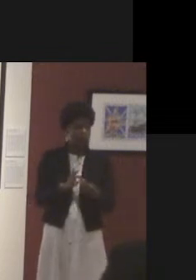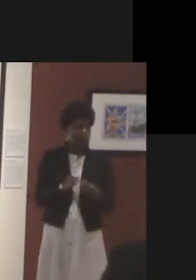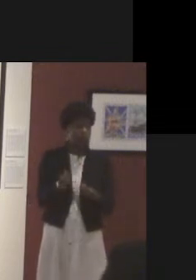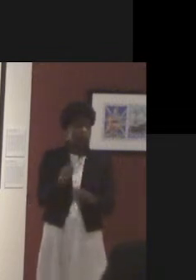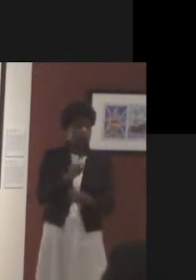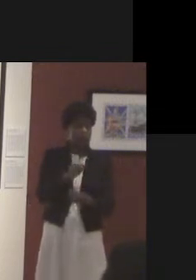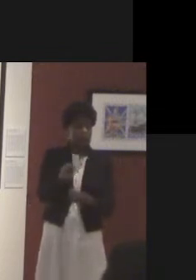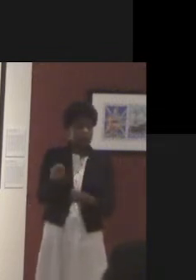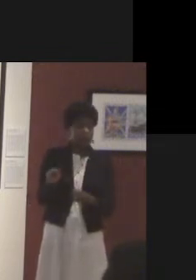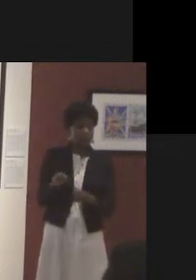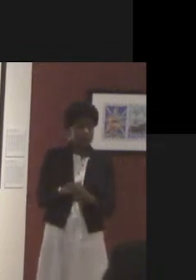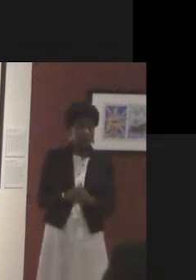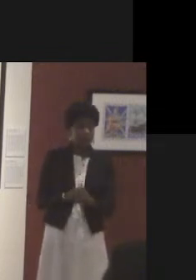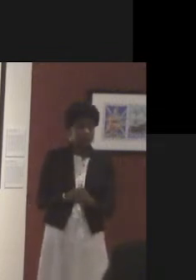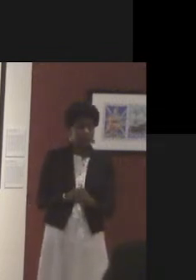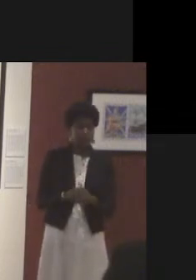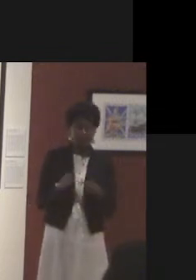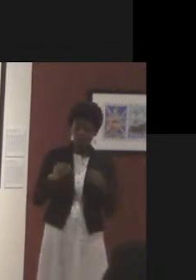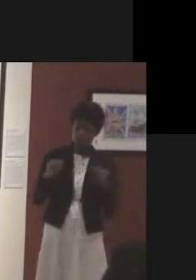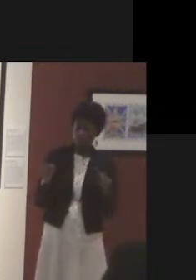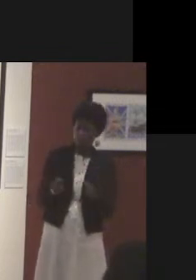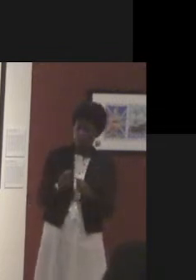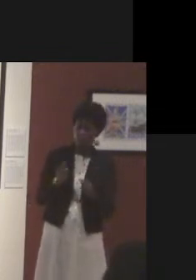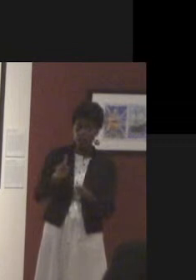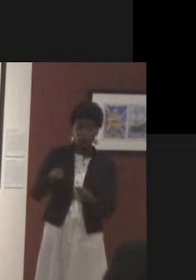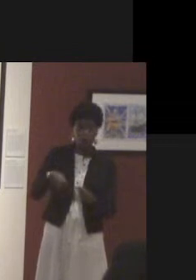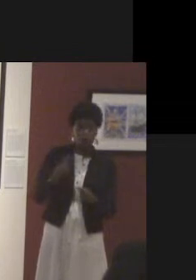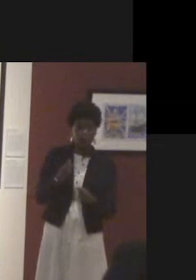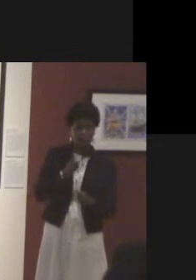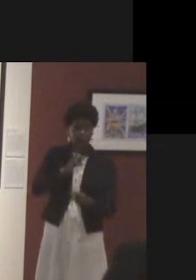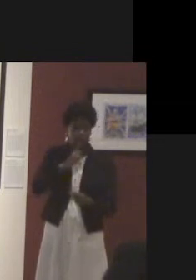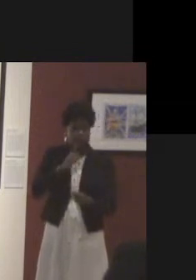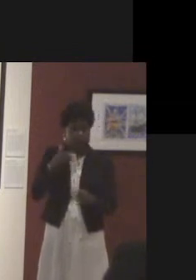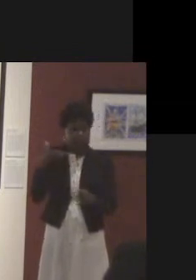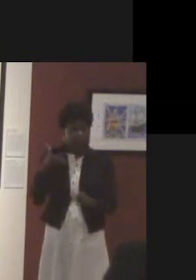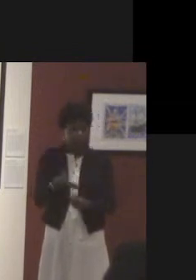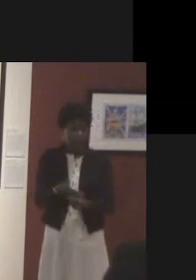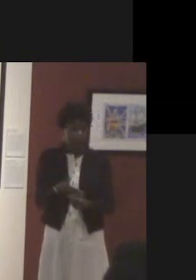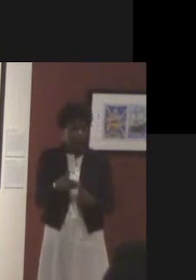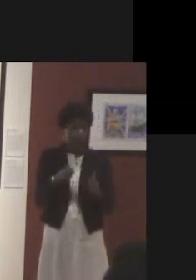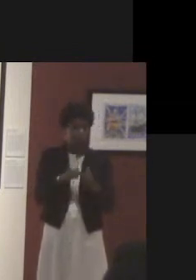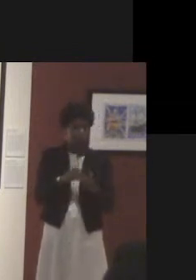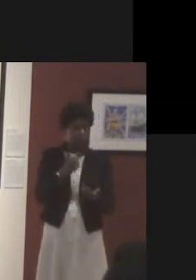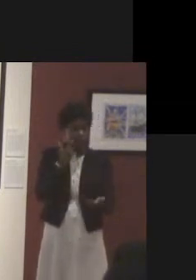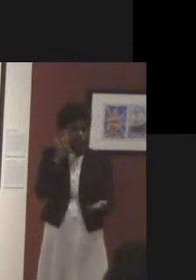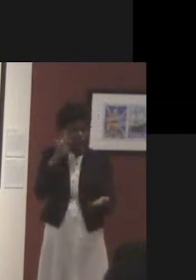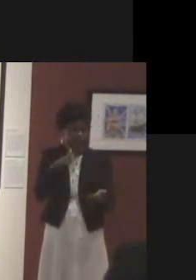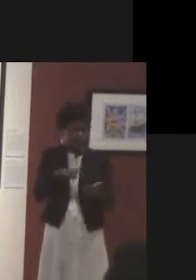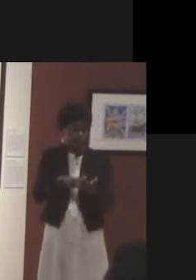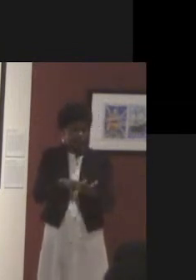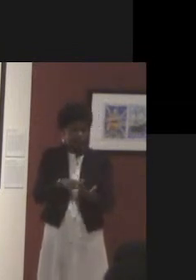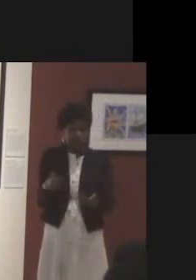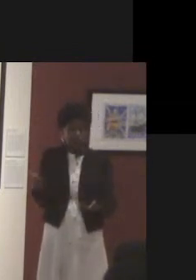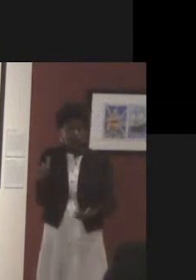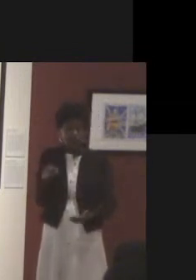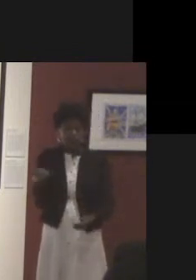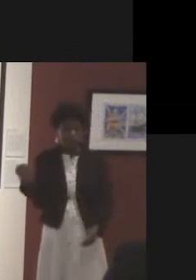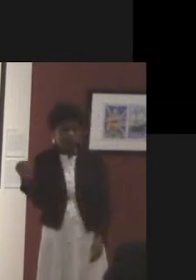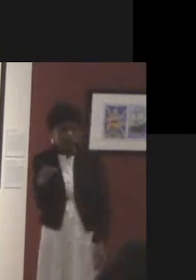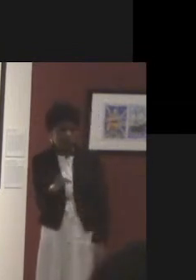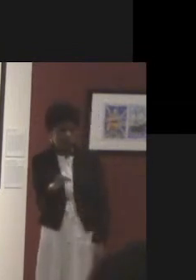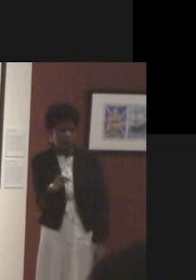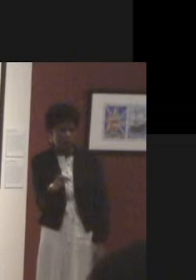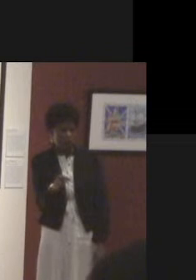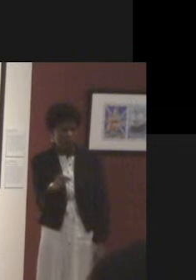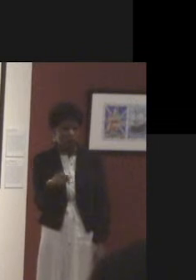others. That is, pain only exists via the recognition by someone else who witness